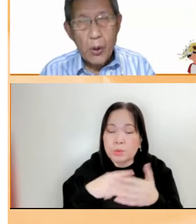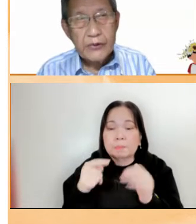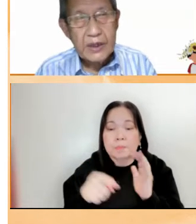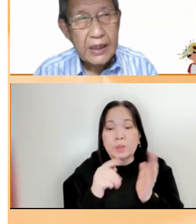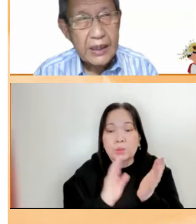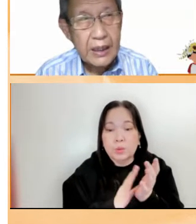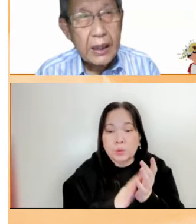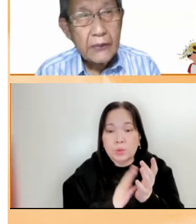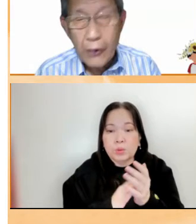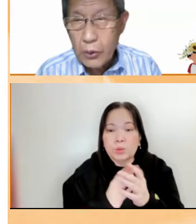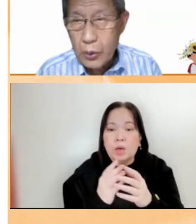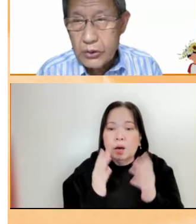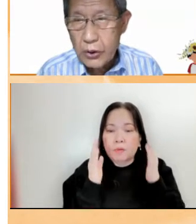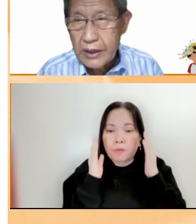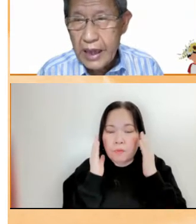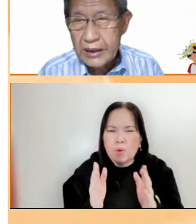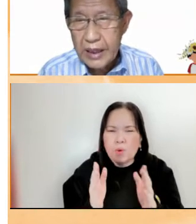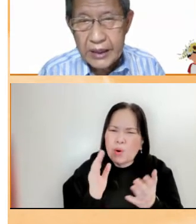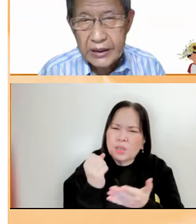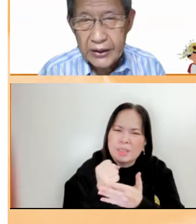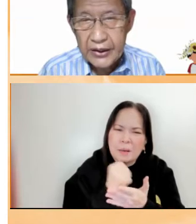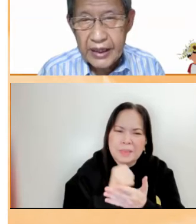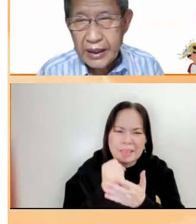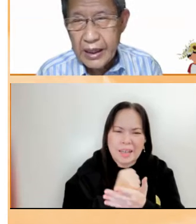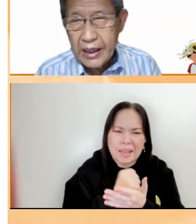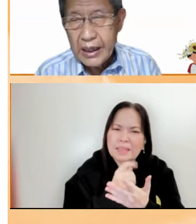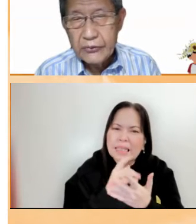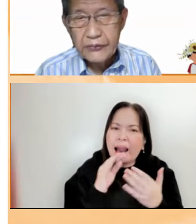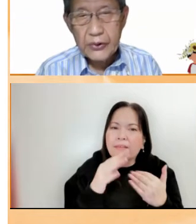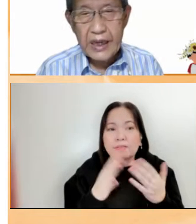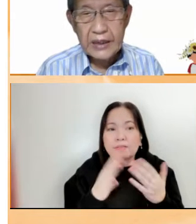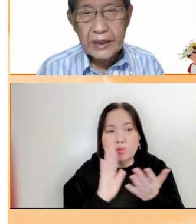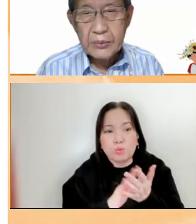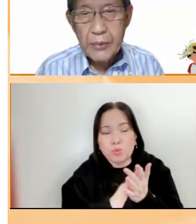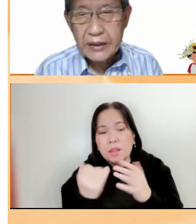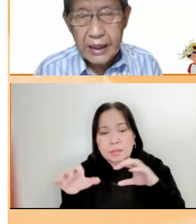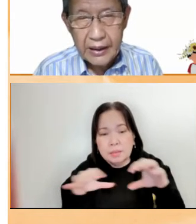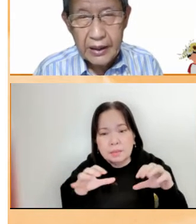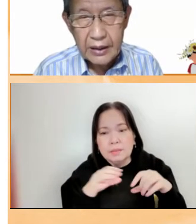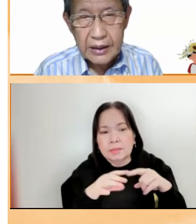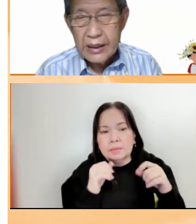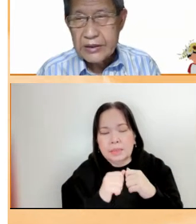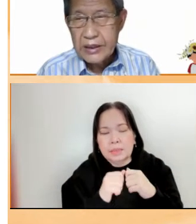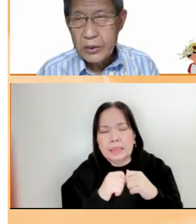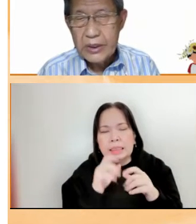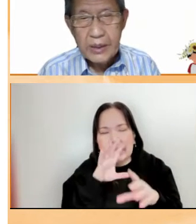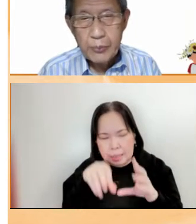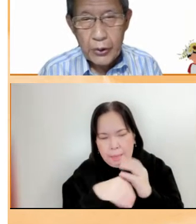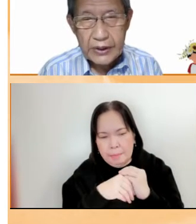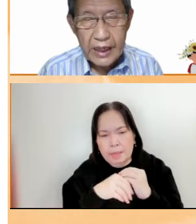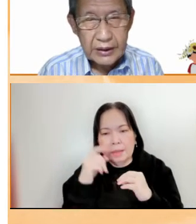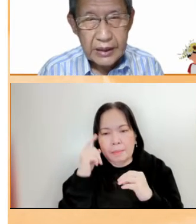so overly focused on academic learning and we forget that mental health is